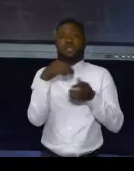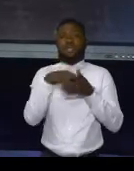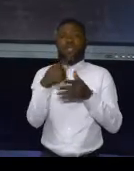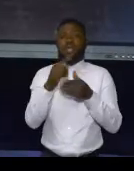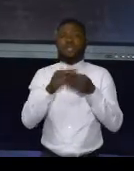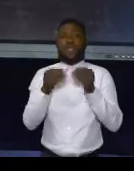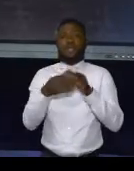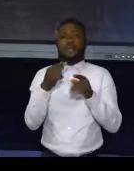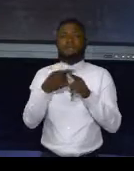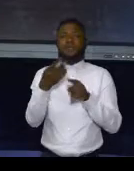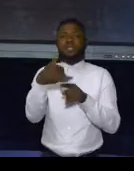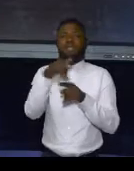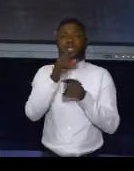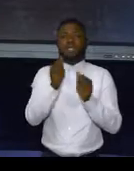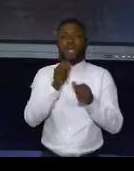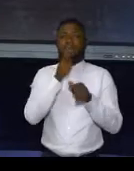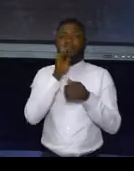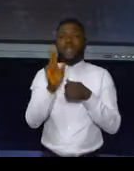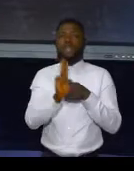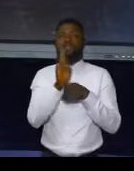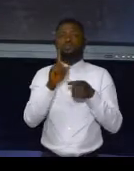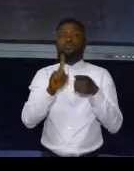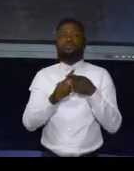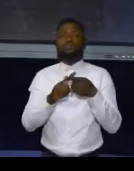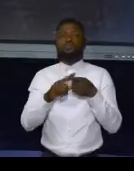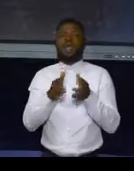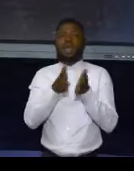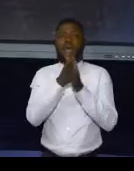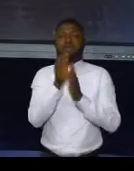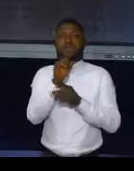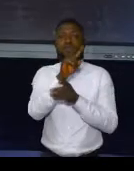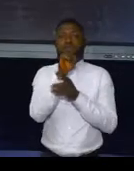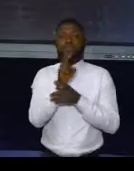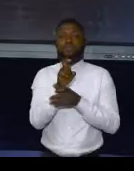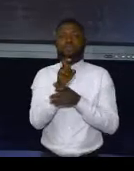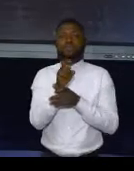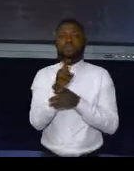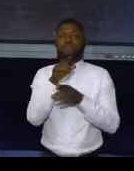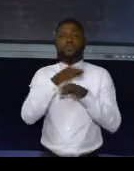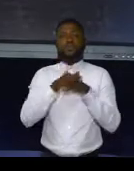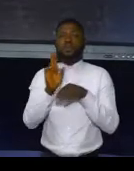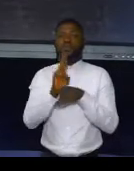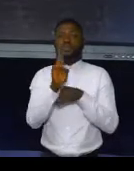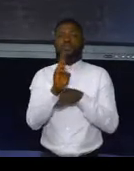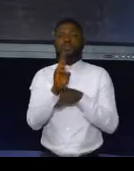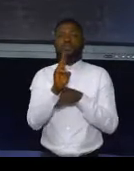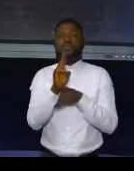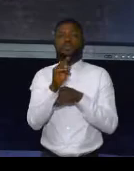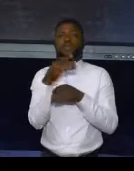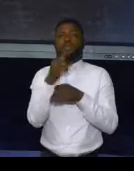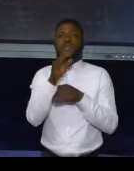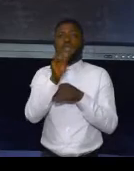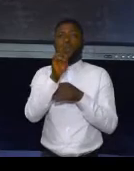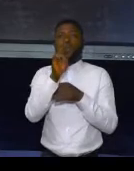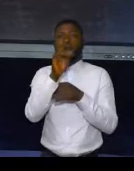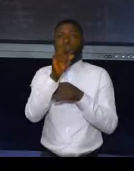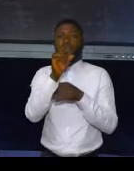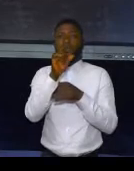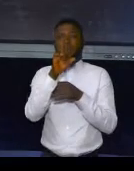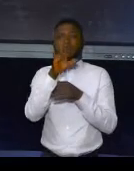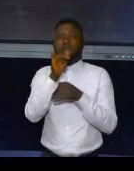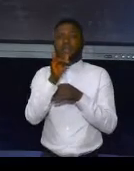in sentences, but they can be used to ask questions. You don't use auxiliary verbs alone